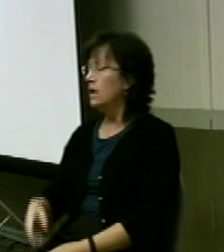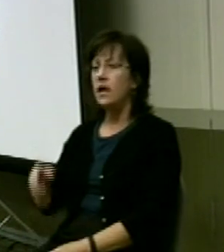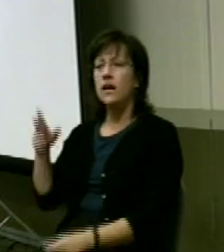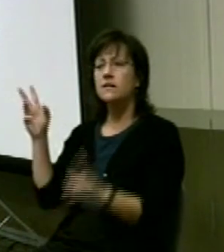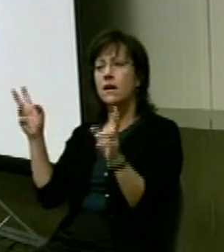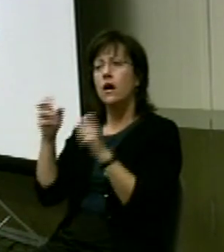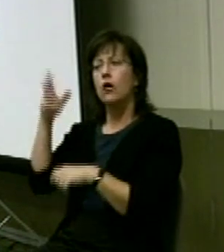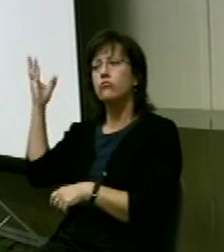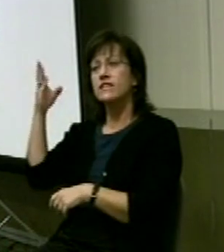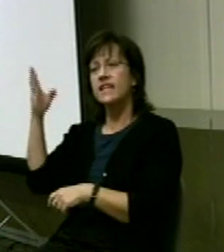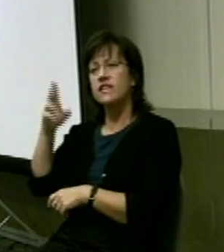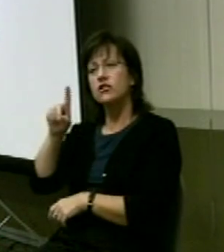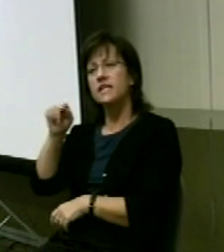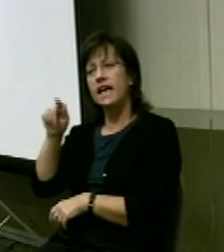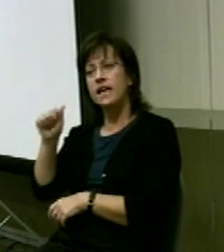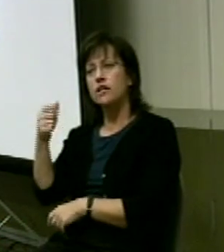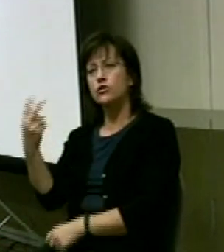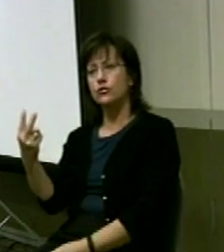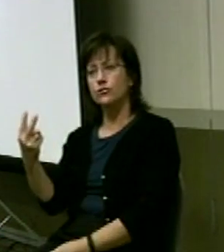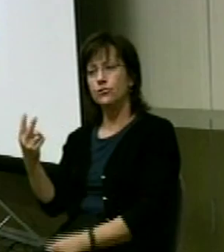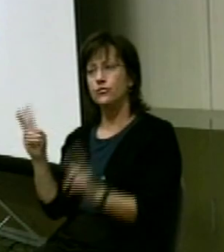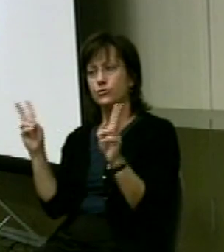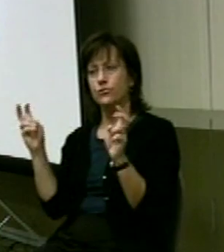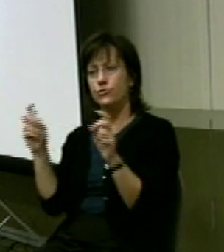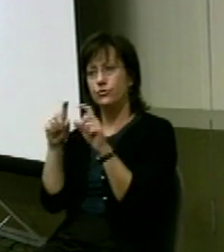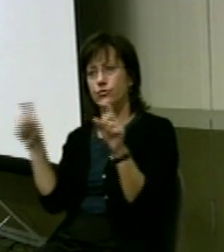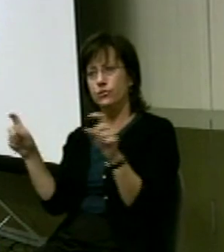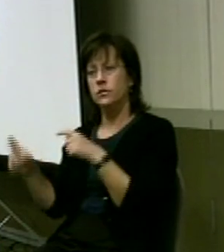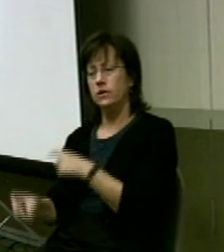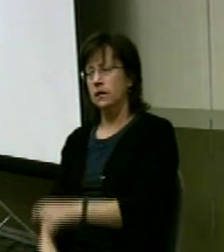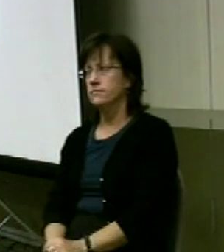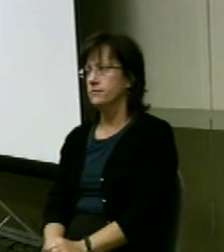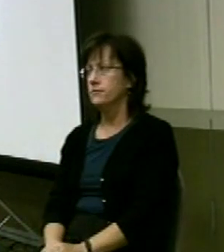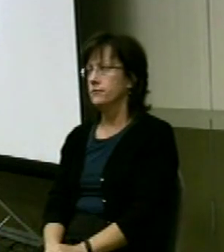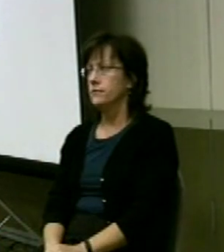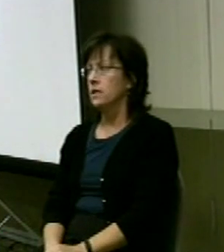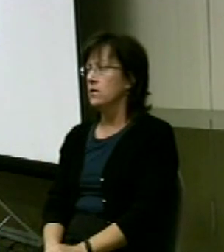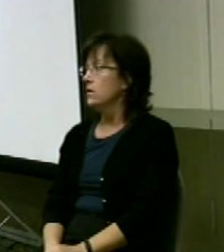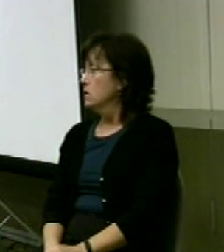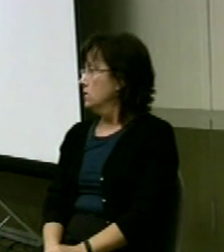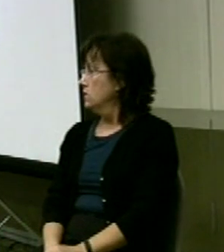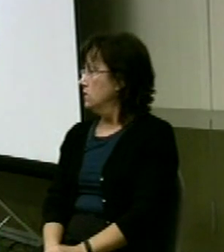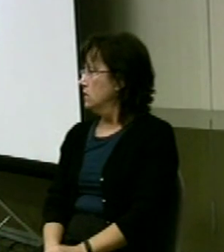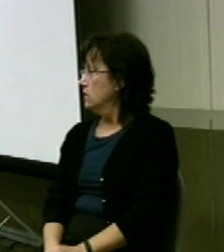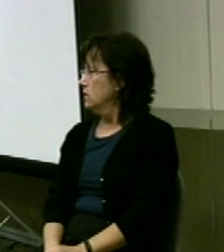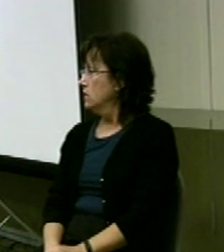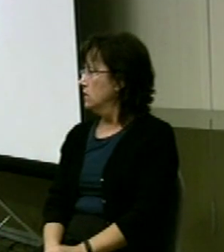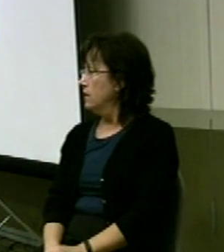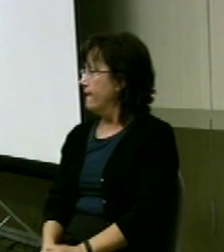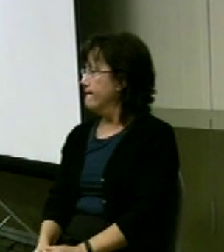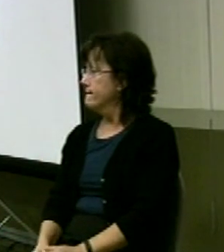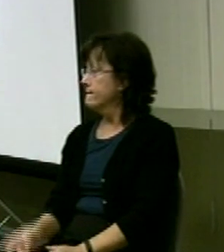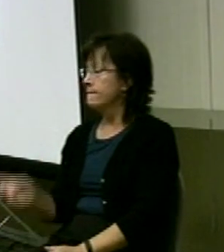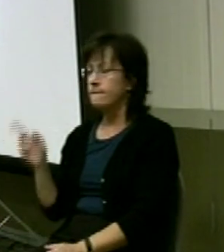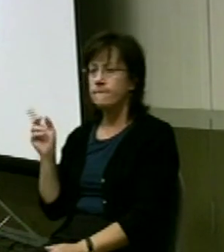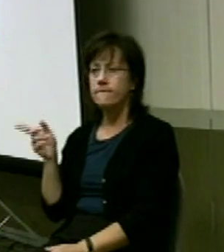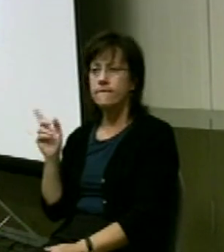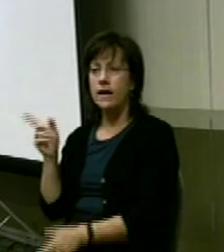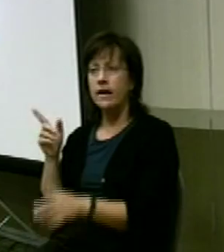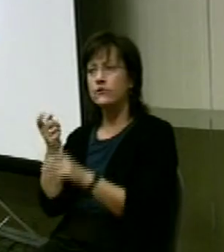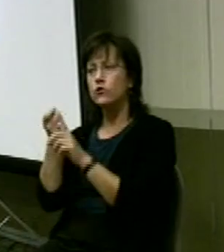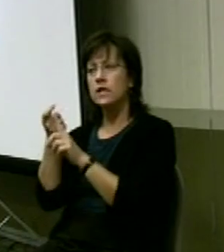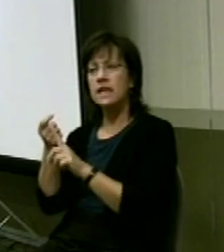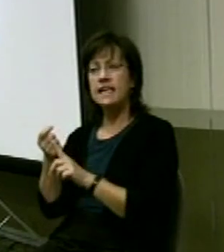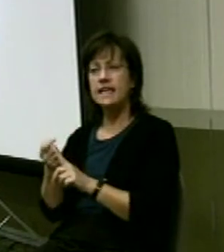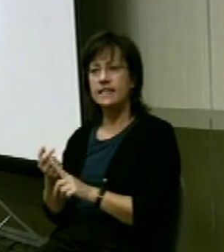Yeah, presentation, data 2 Presentation, data 2. Okay. And then here, I have to delete all these